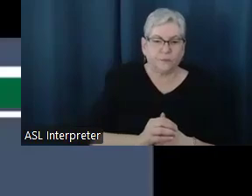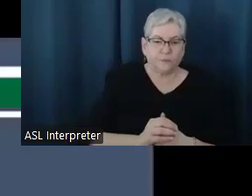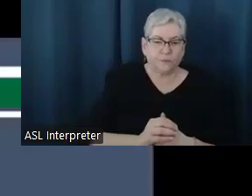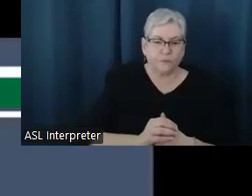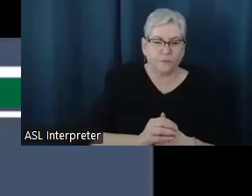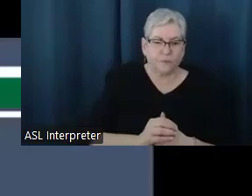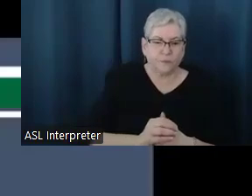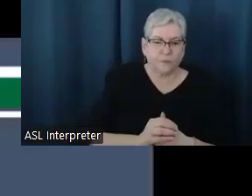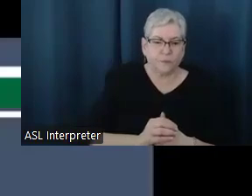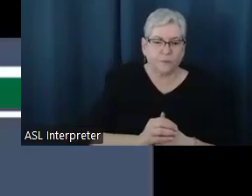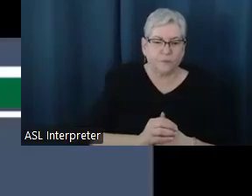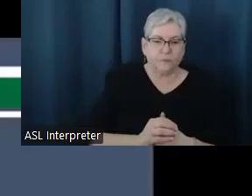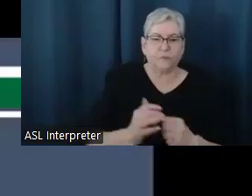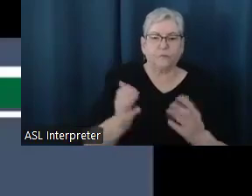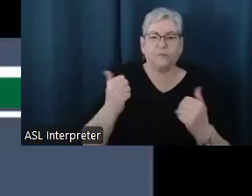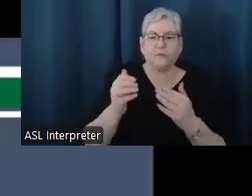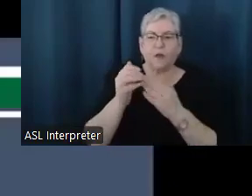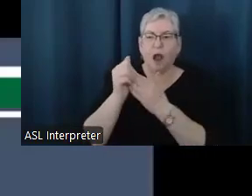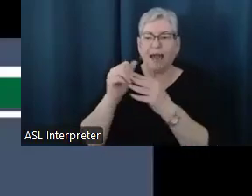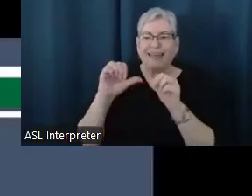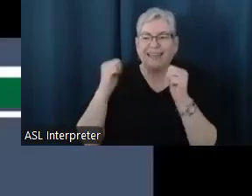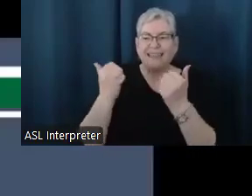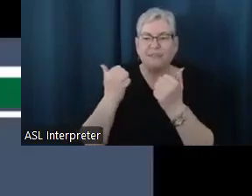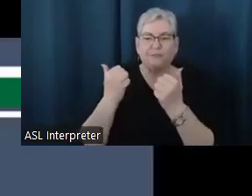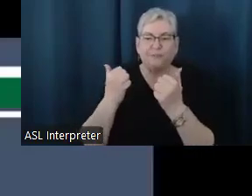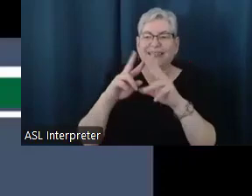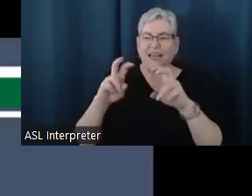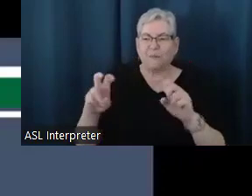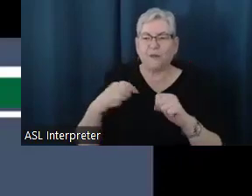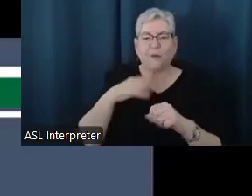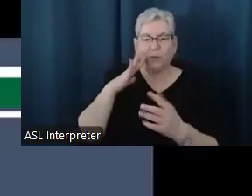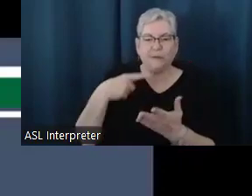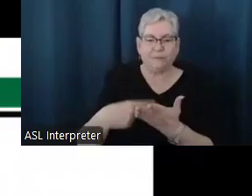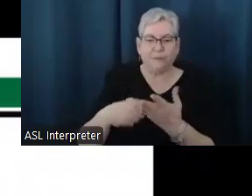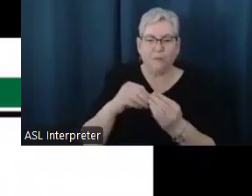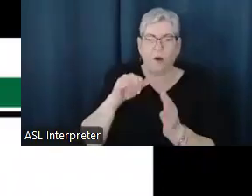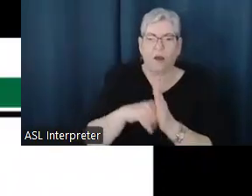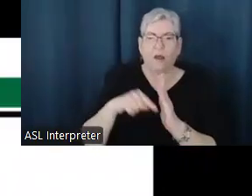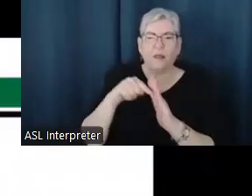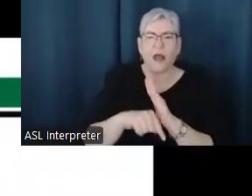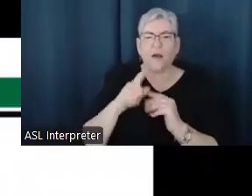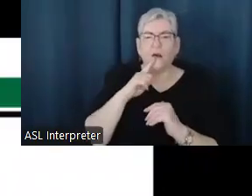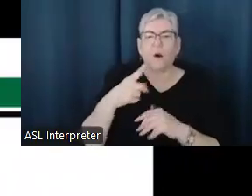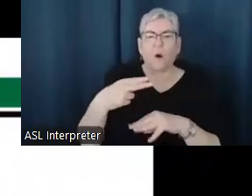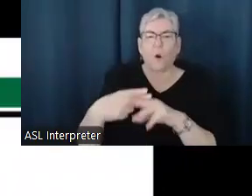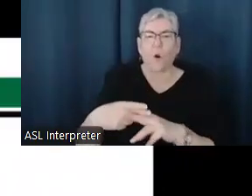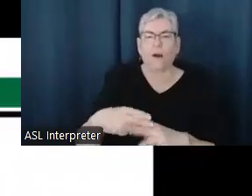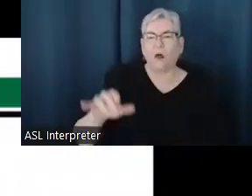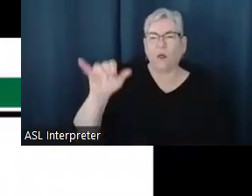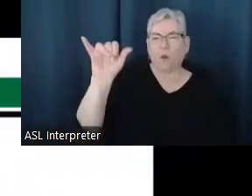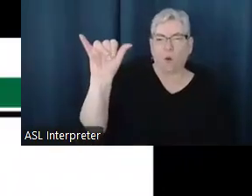So the guiding assessment, we're going to, again, just briefly talk about this. Go ahead. It's frequently referred to as the why valve.